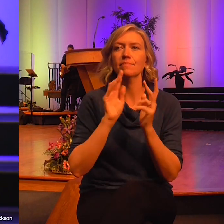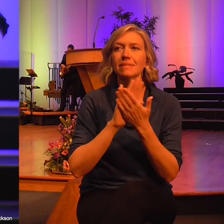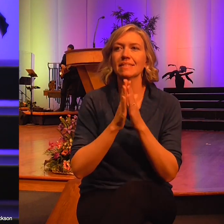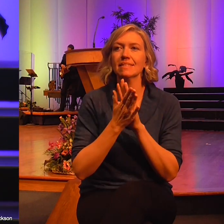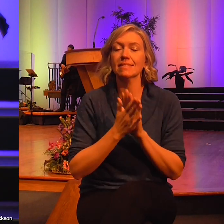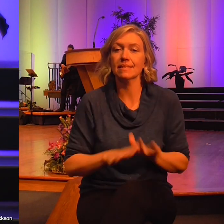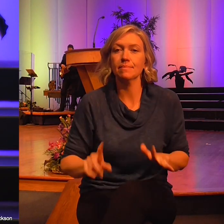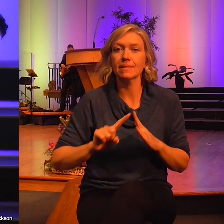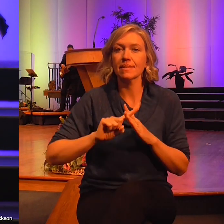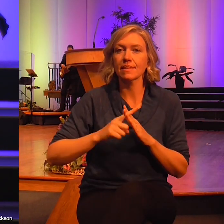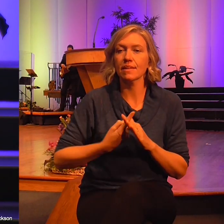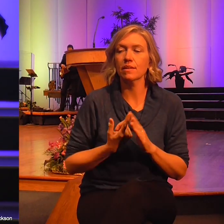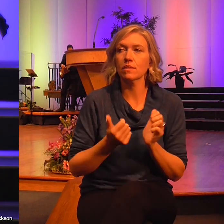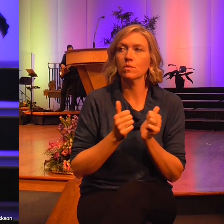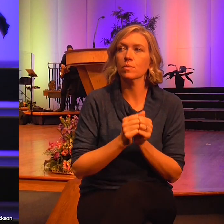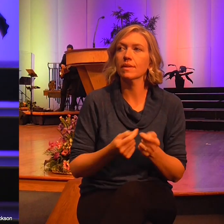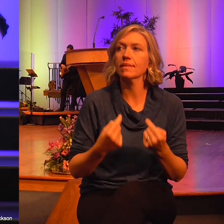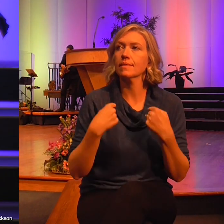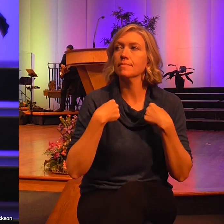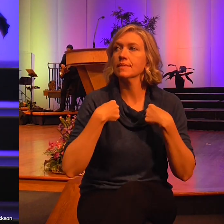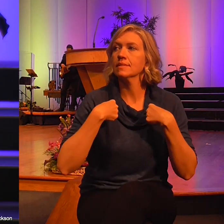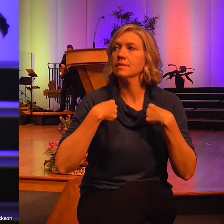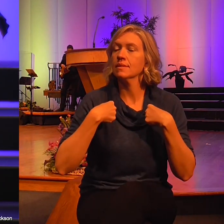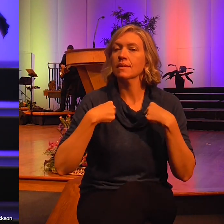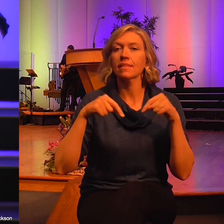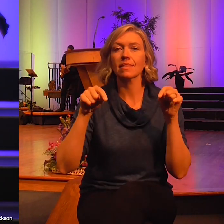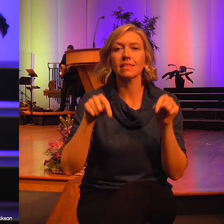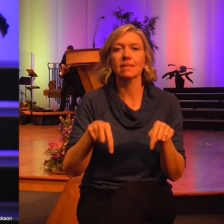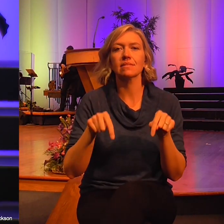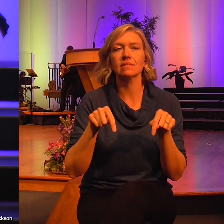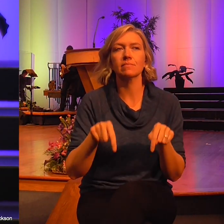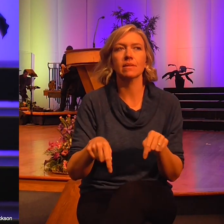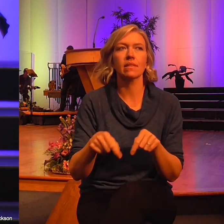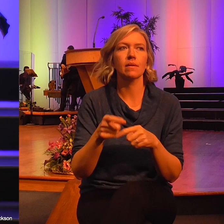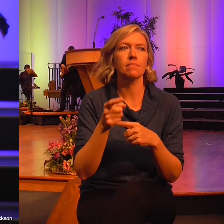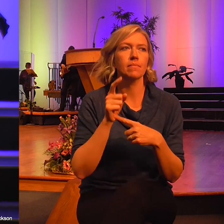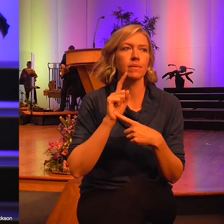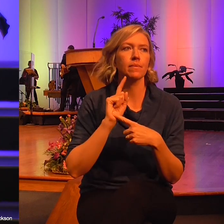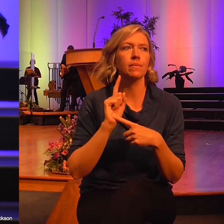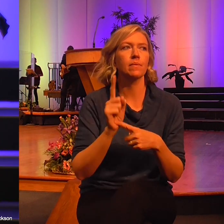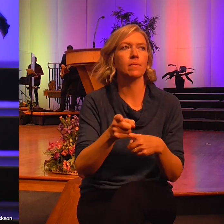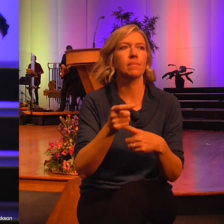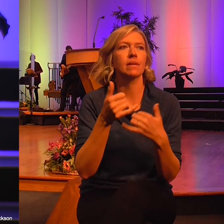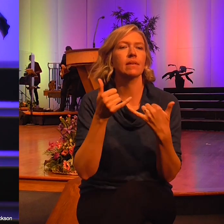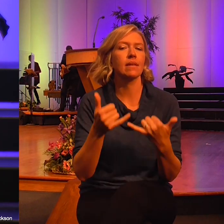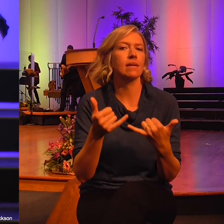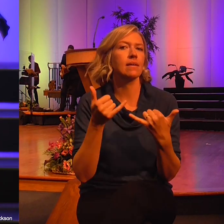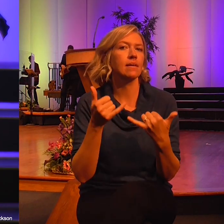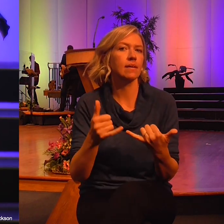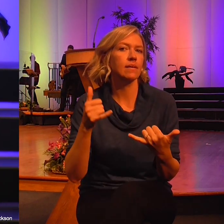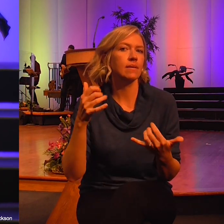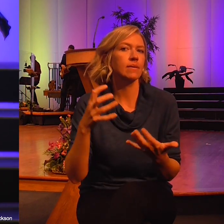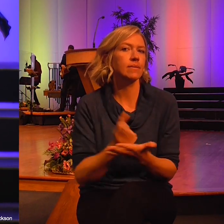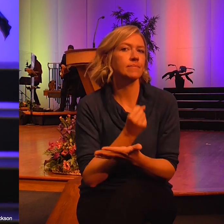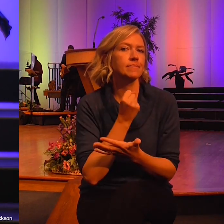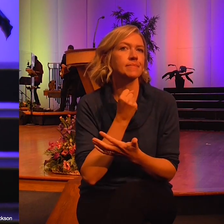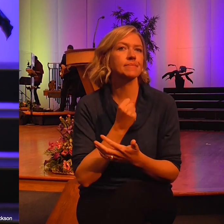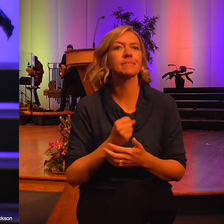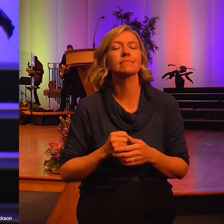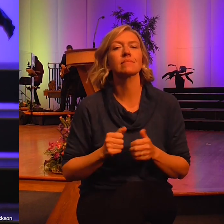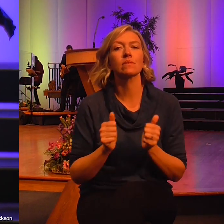Let peace begin with me. Let this be the moment now.